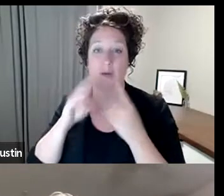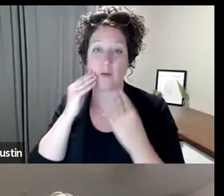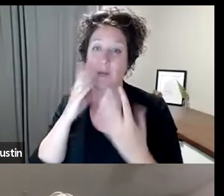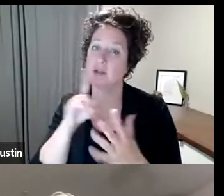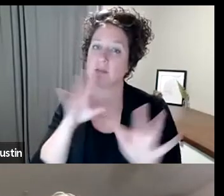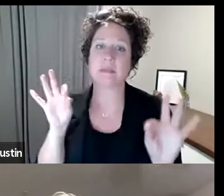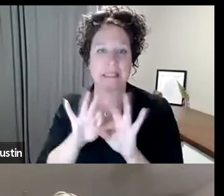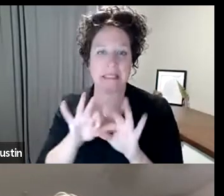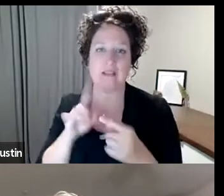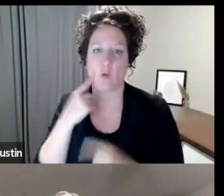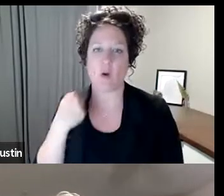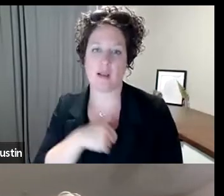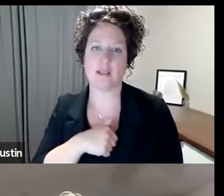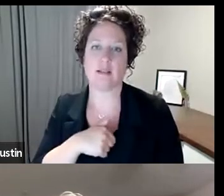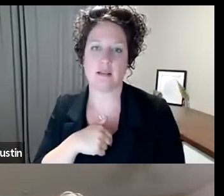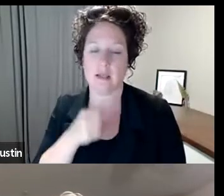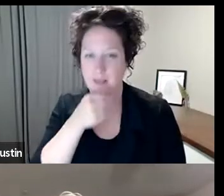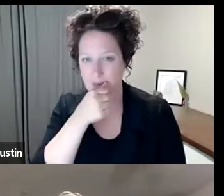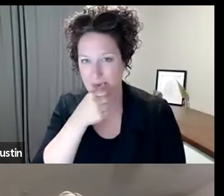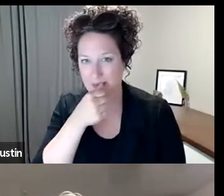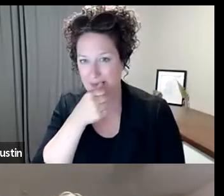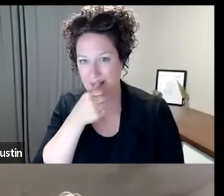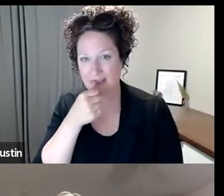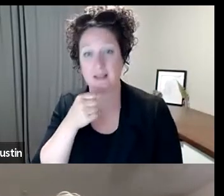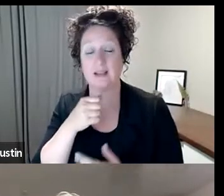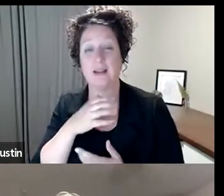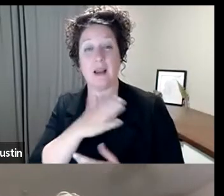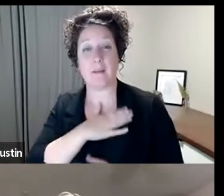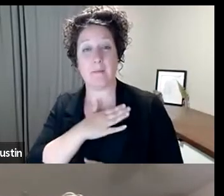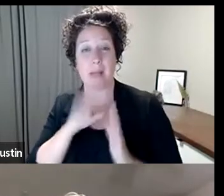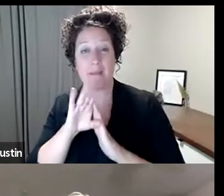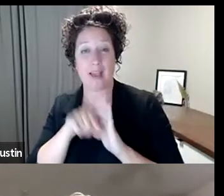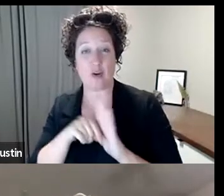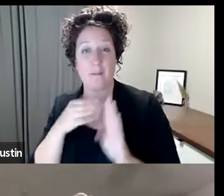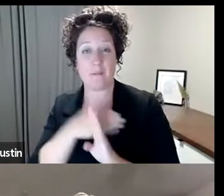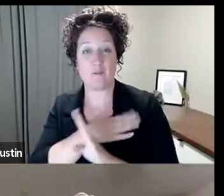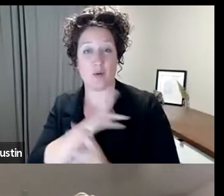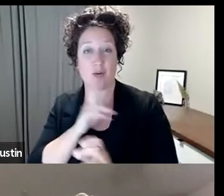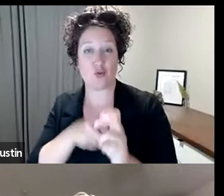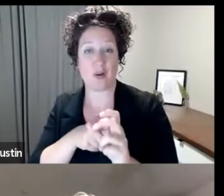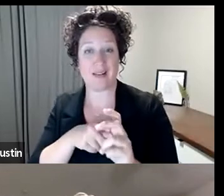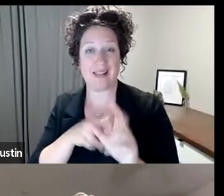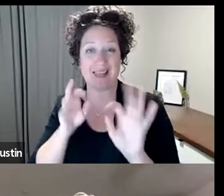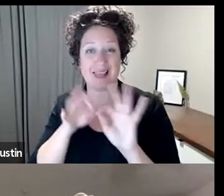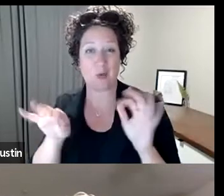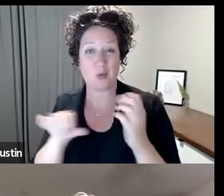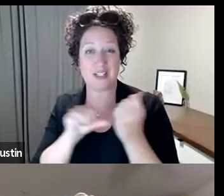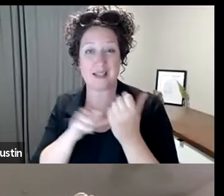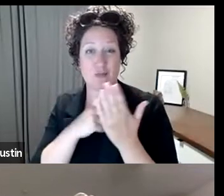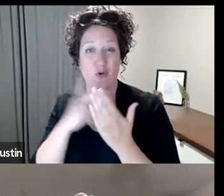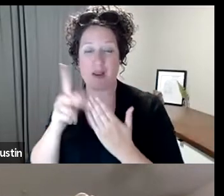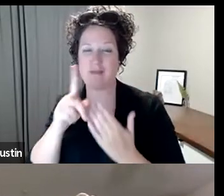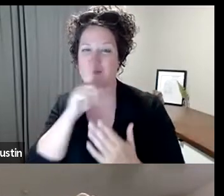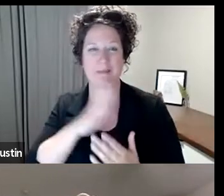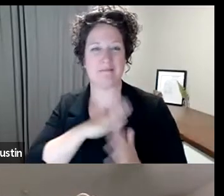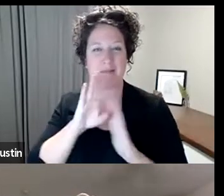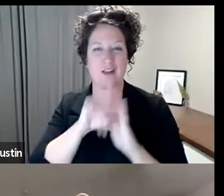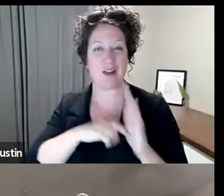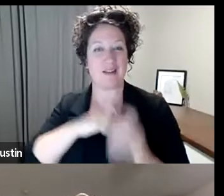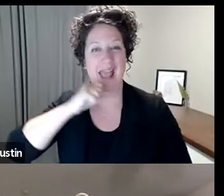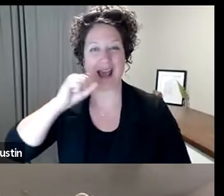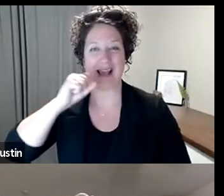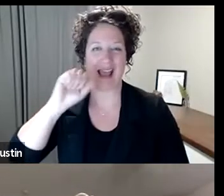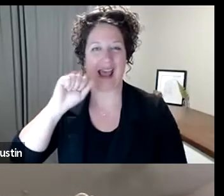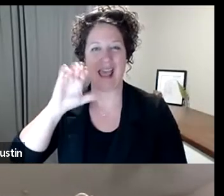us. But on the other hand, you know, my background before joining the language assistance program is really in activism, and particularly as it does